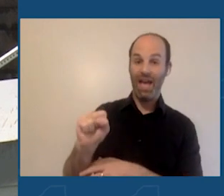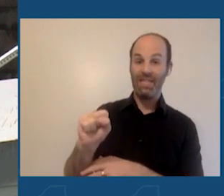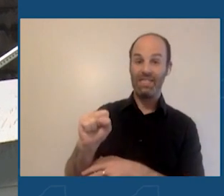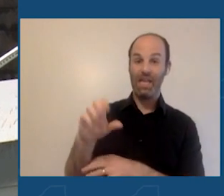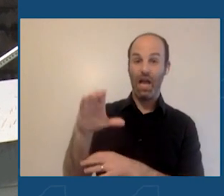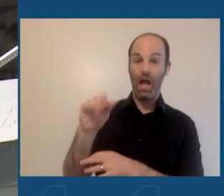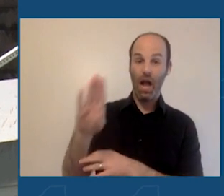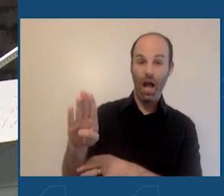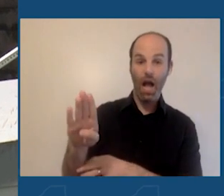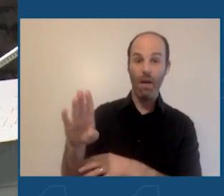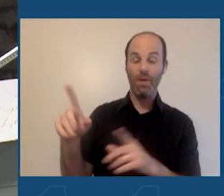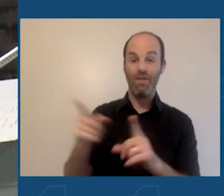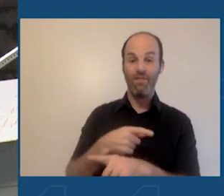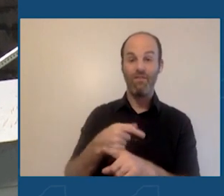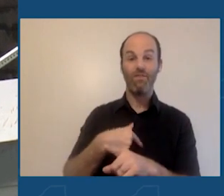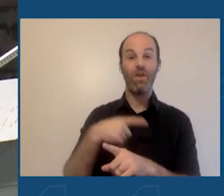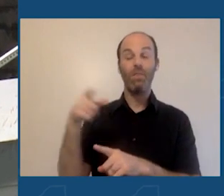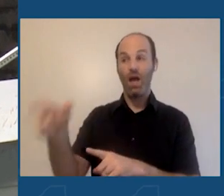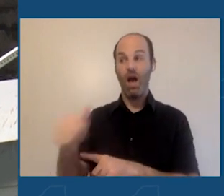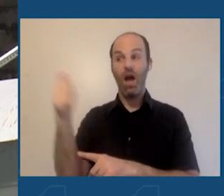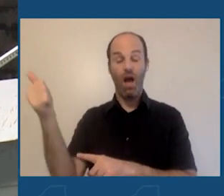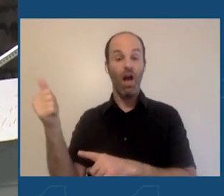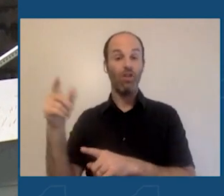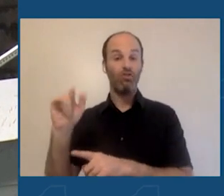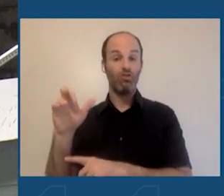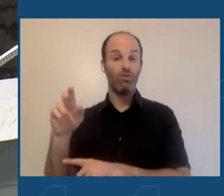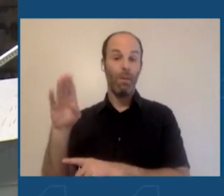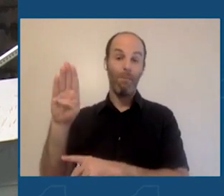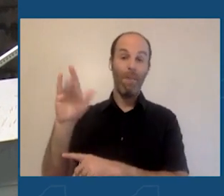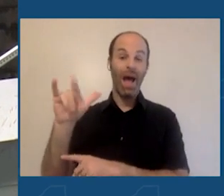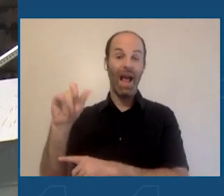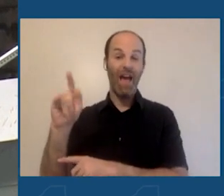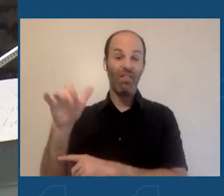States Biathlon here today.